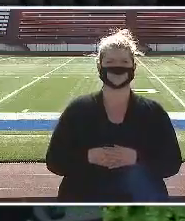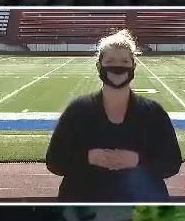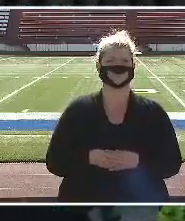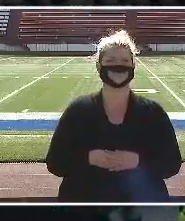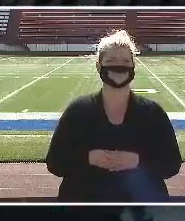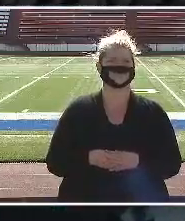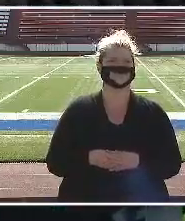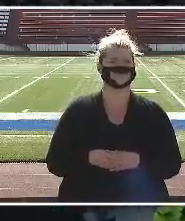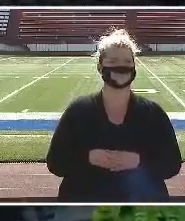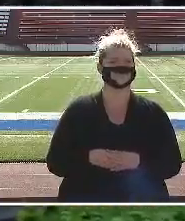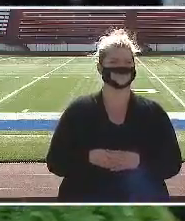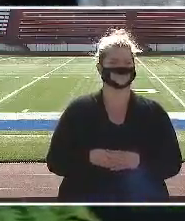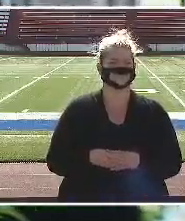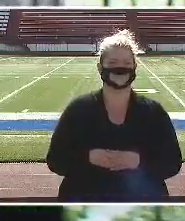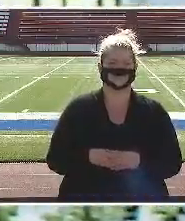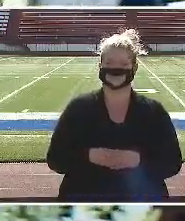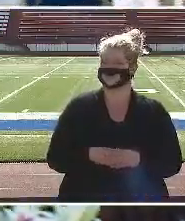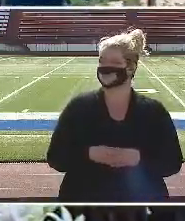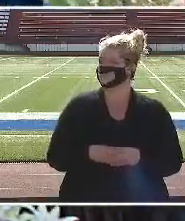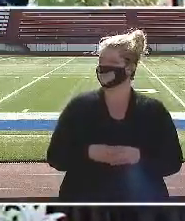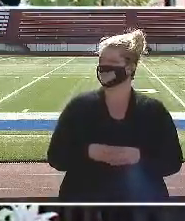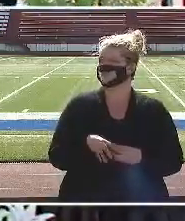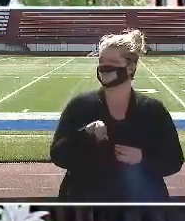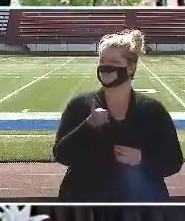Joyce Perusi.